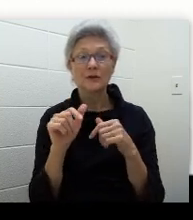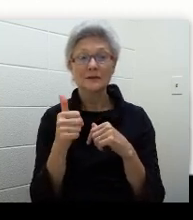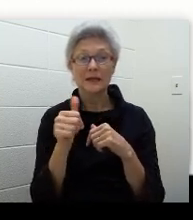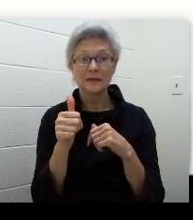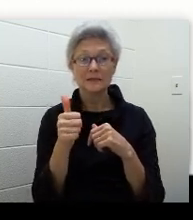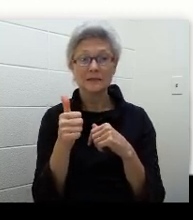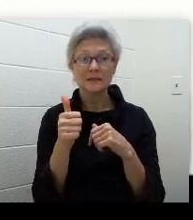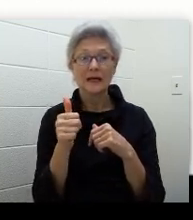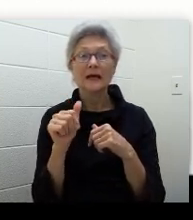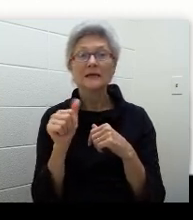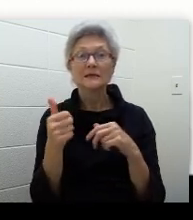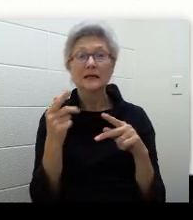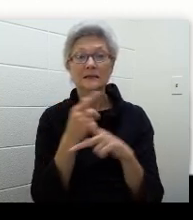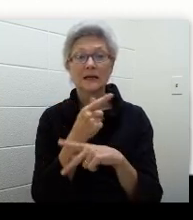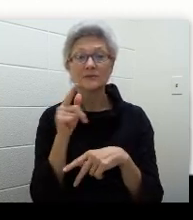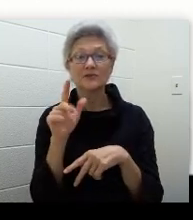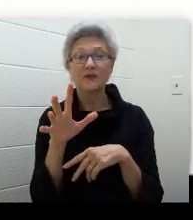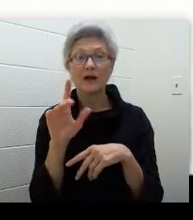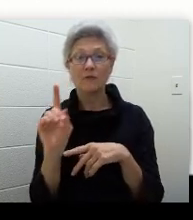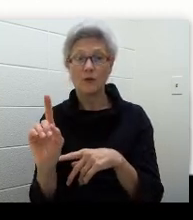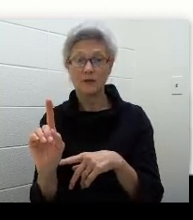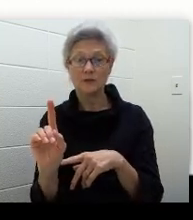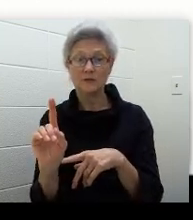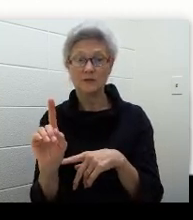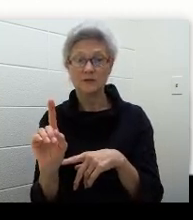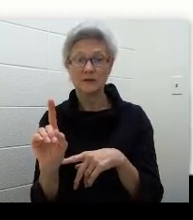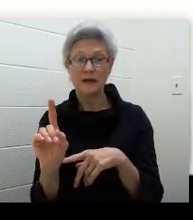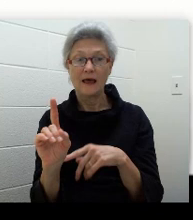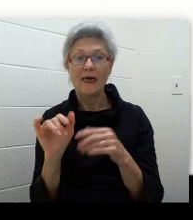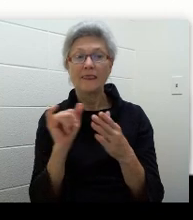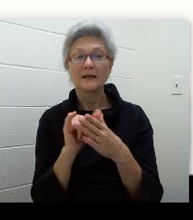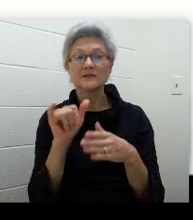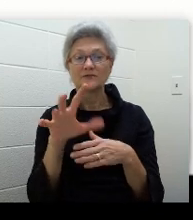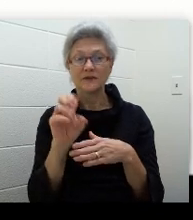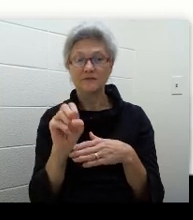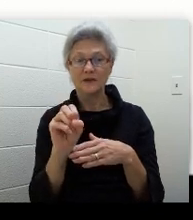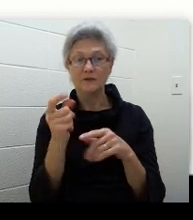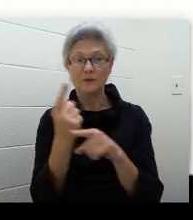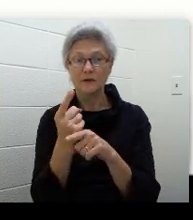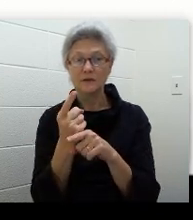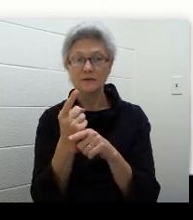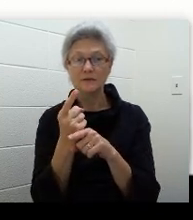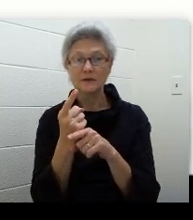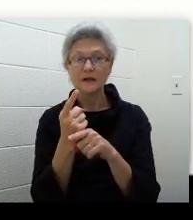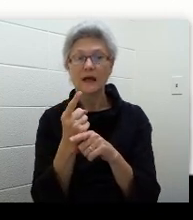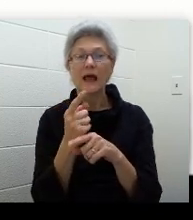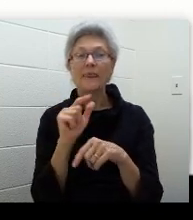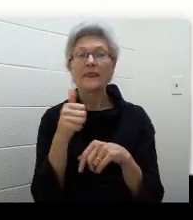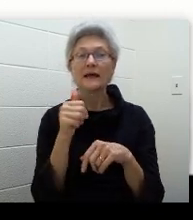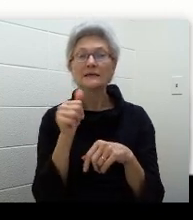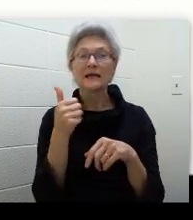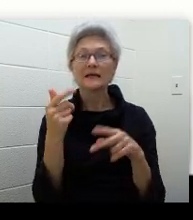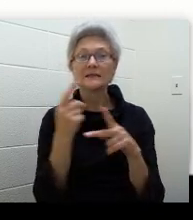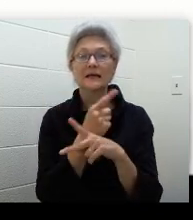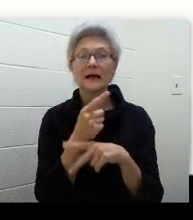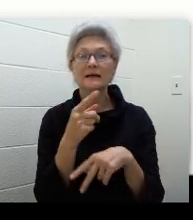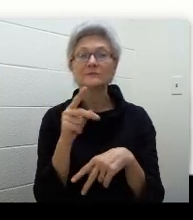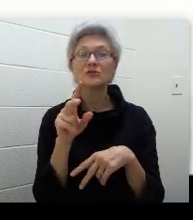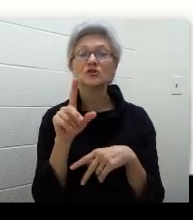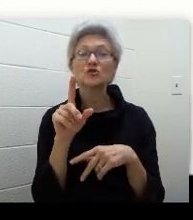here. 10 times 5 ones, that's 50, right? And then I have